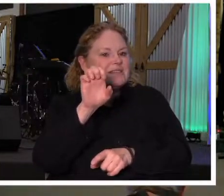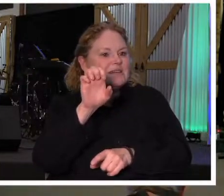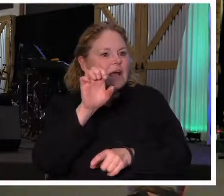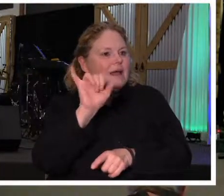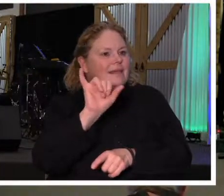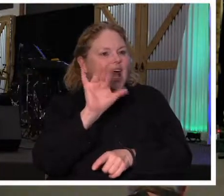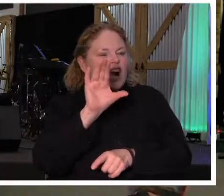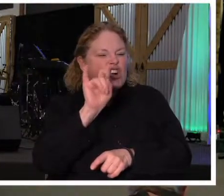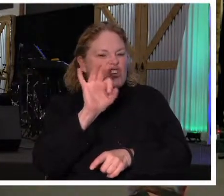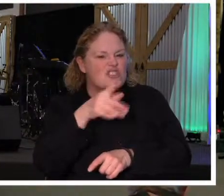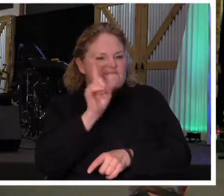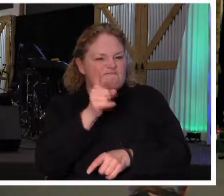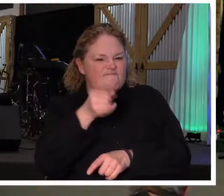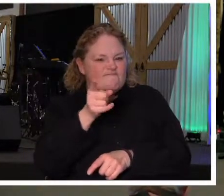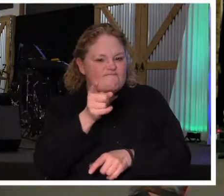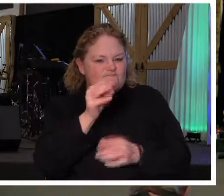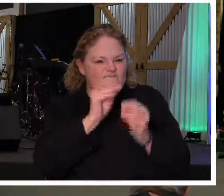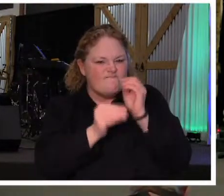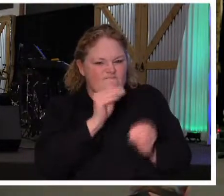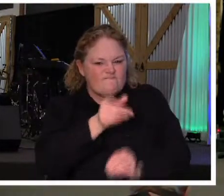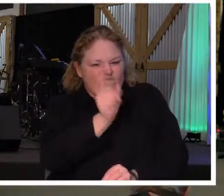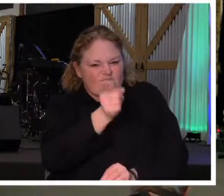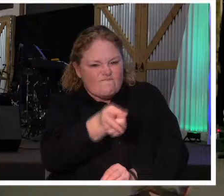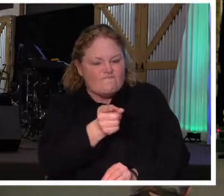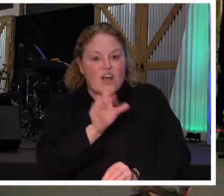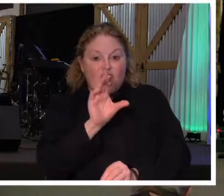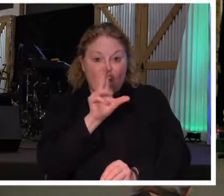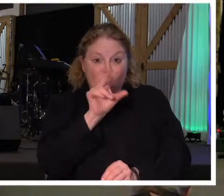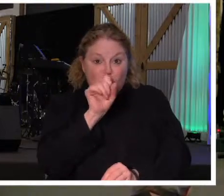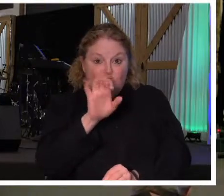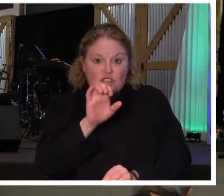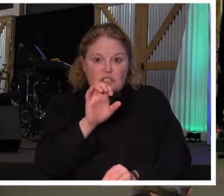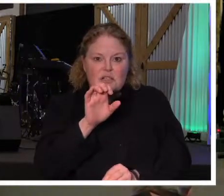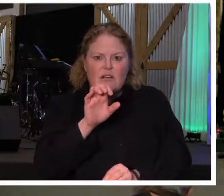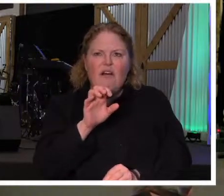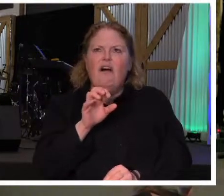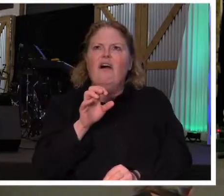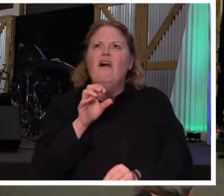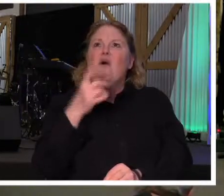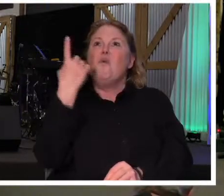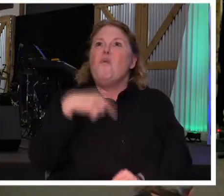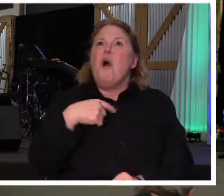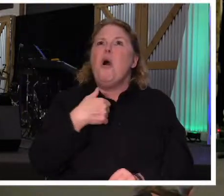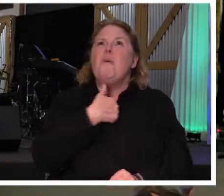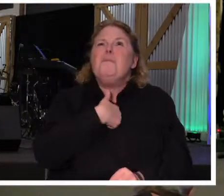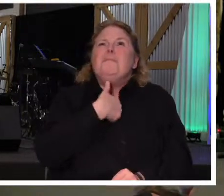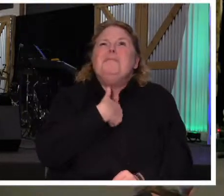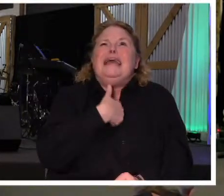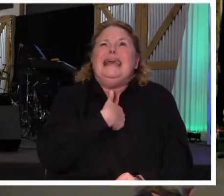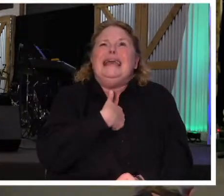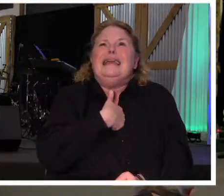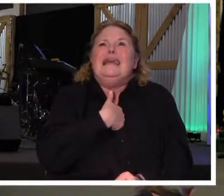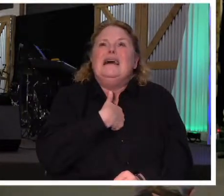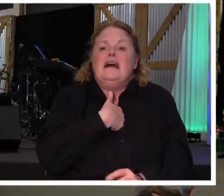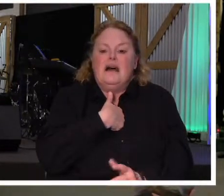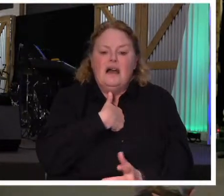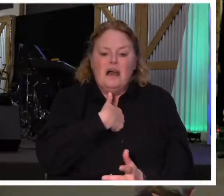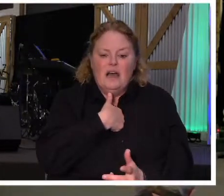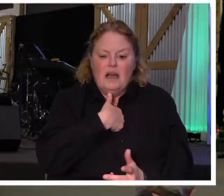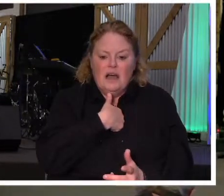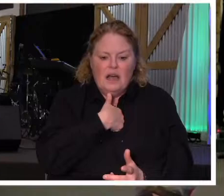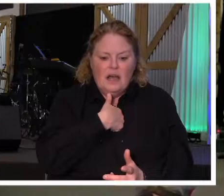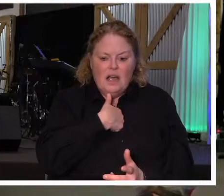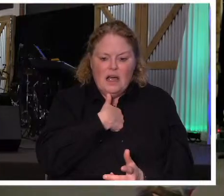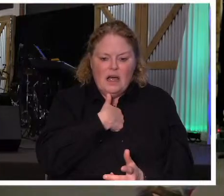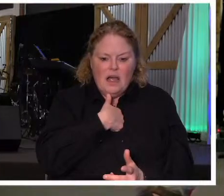so when he uses these words in reference to his own self, and he says, woe to me, in other words, I